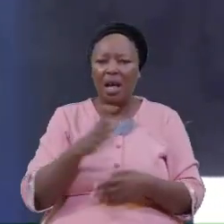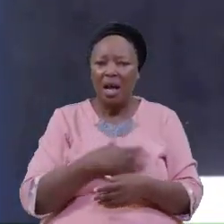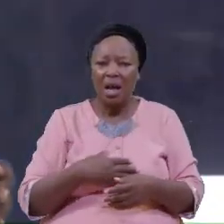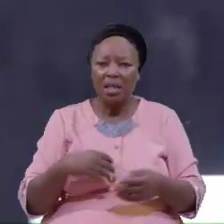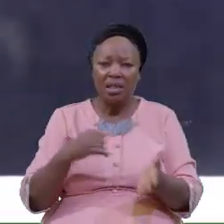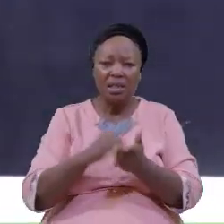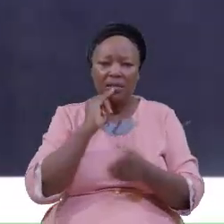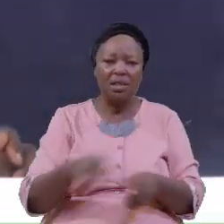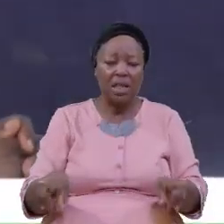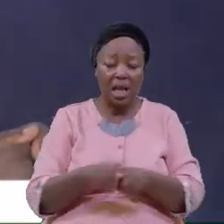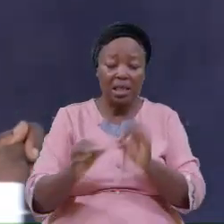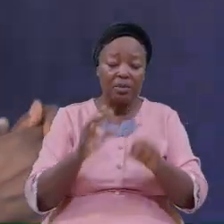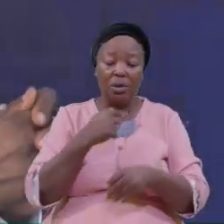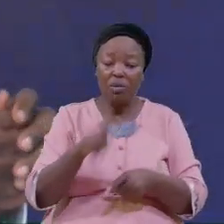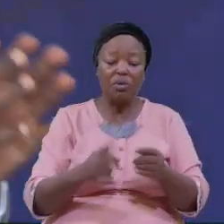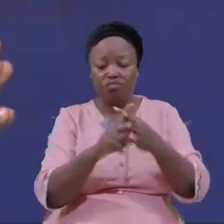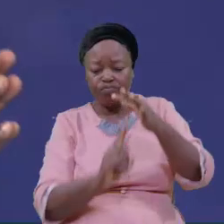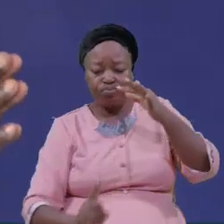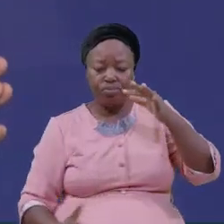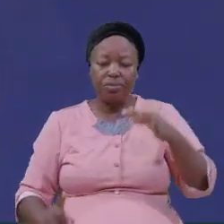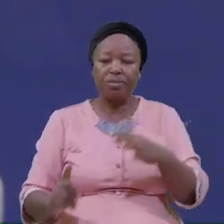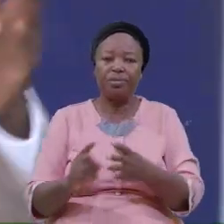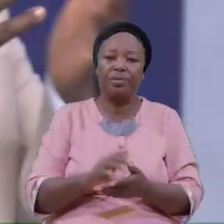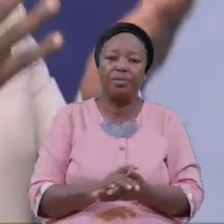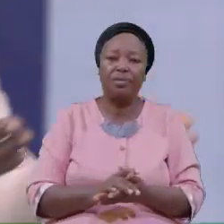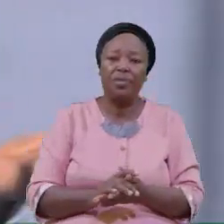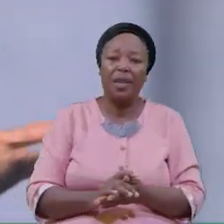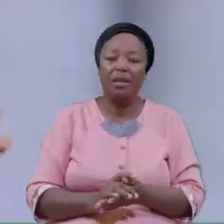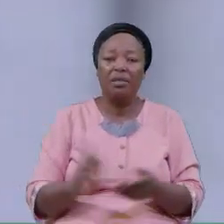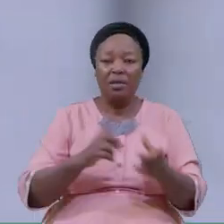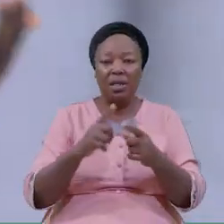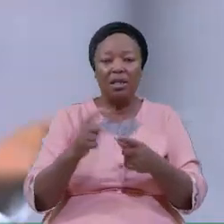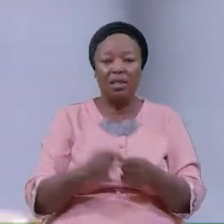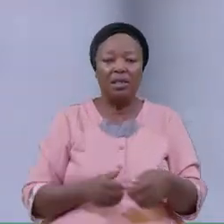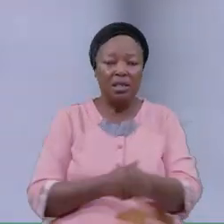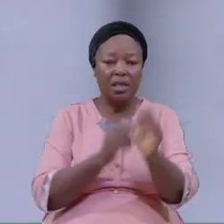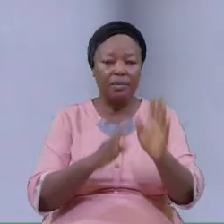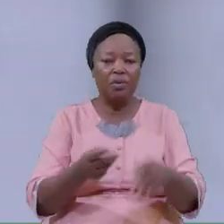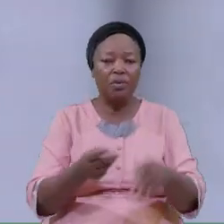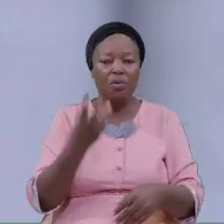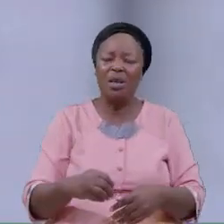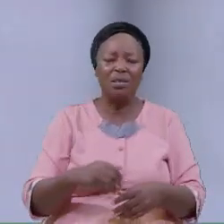be drowned. The disciples were anxious and worried.